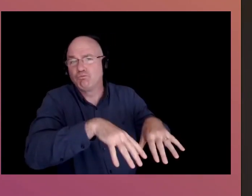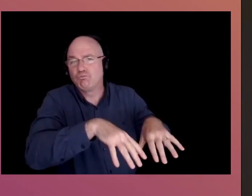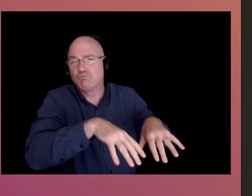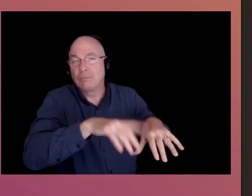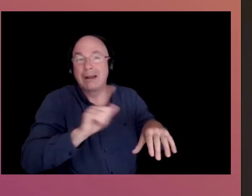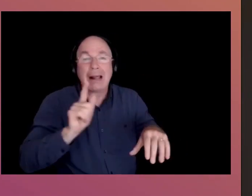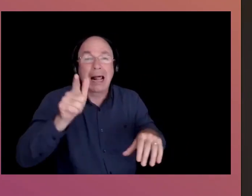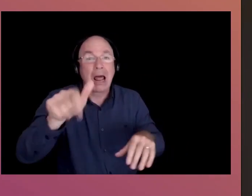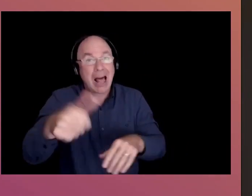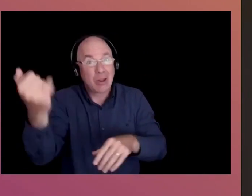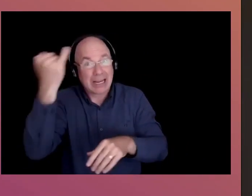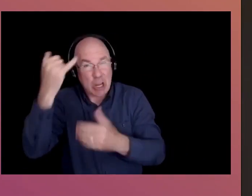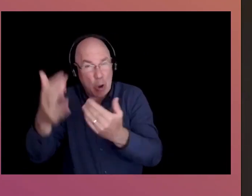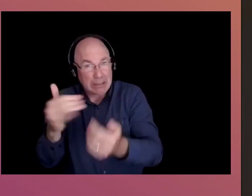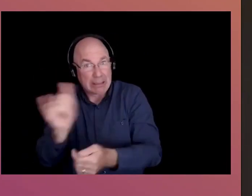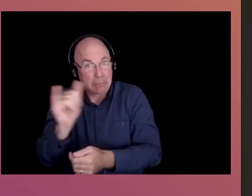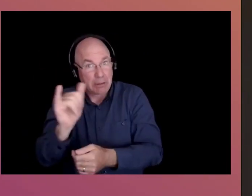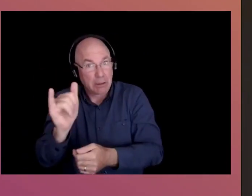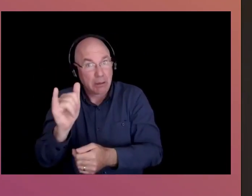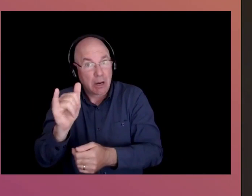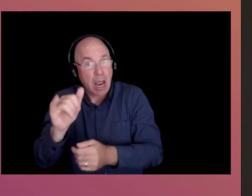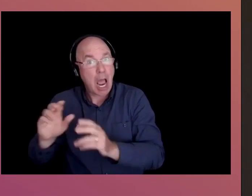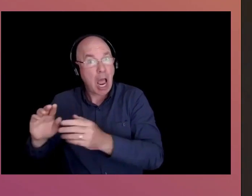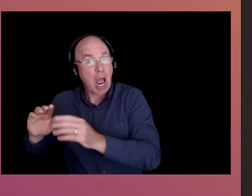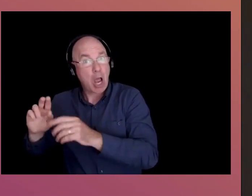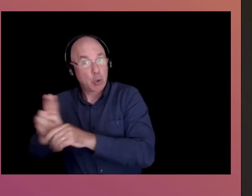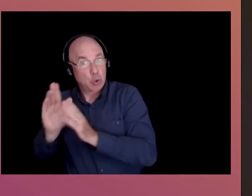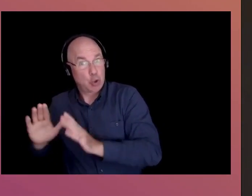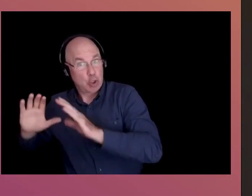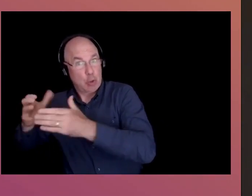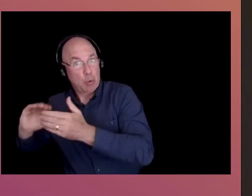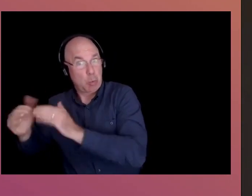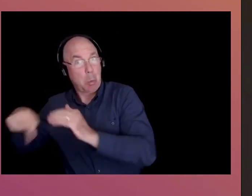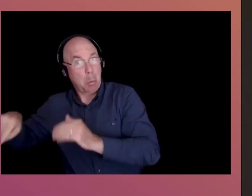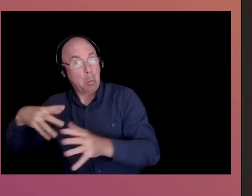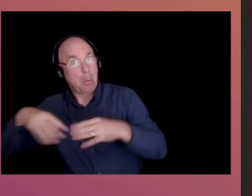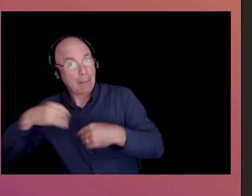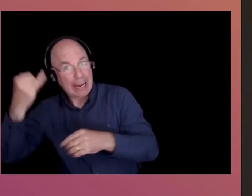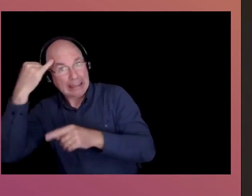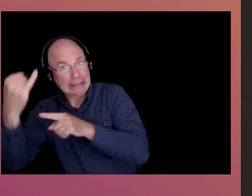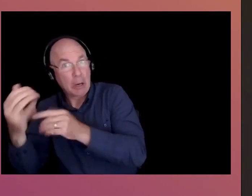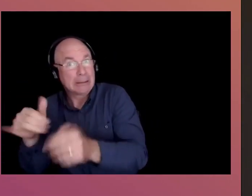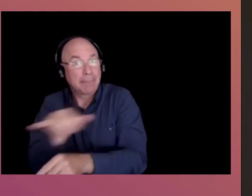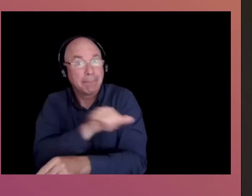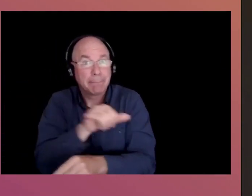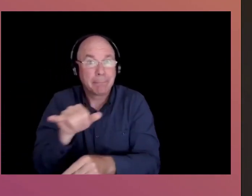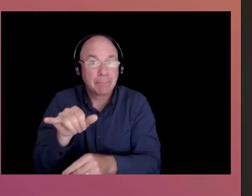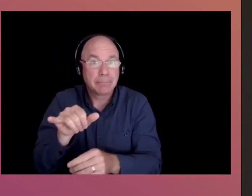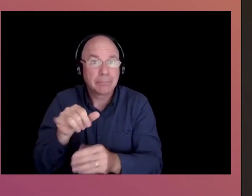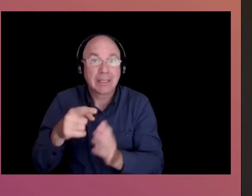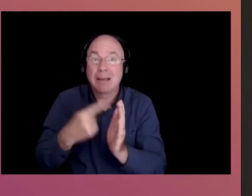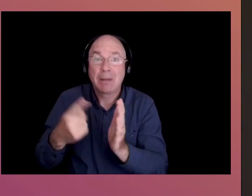was accepted by a user's community. Sometimes, they don't know what they don't know, as you don't